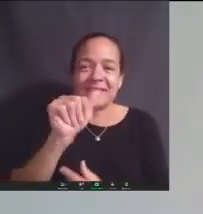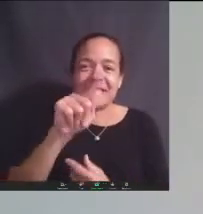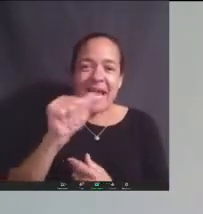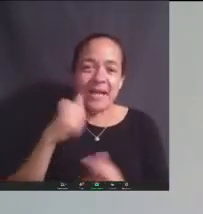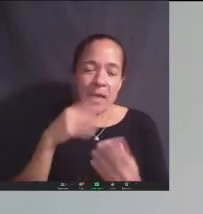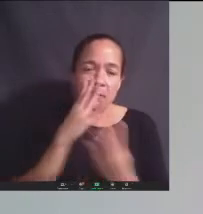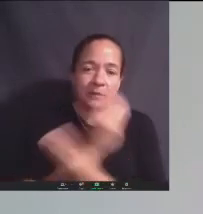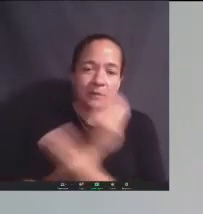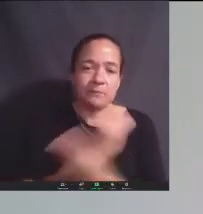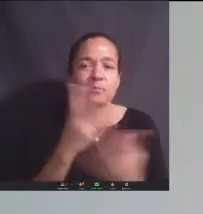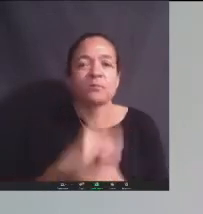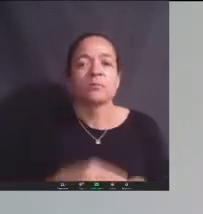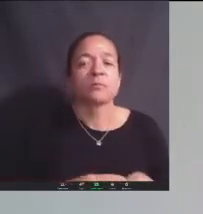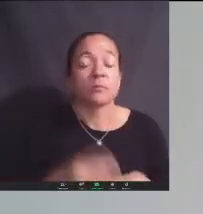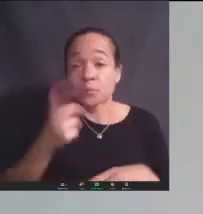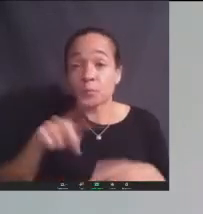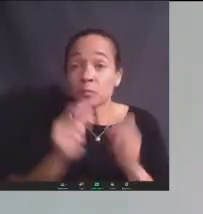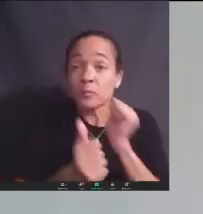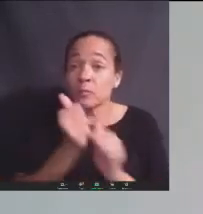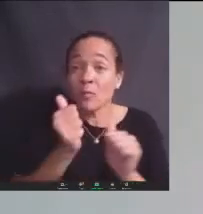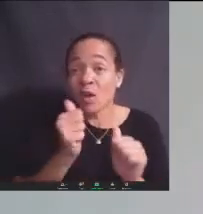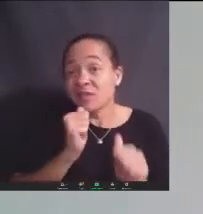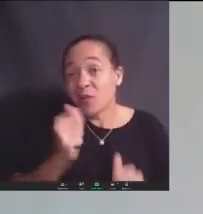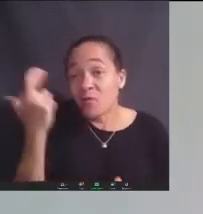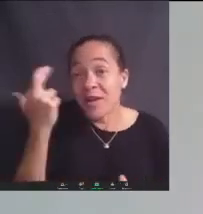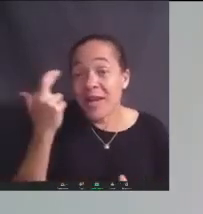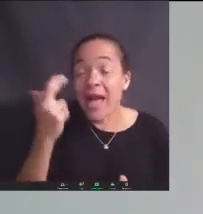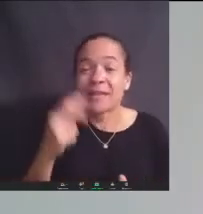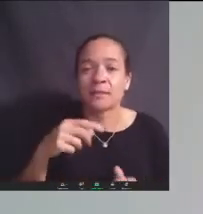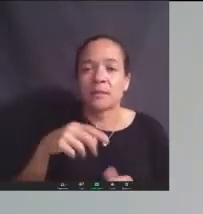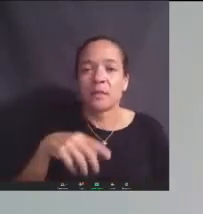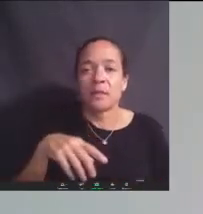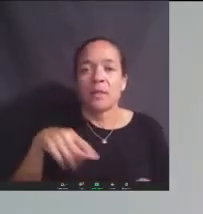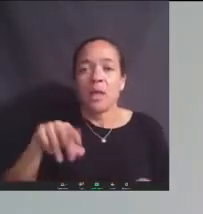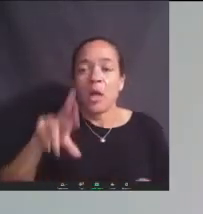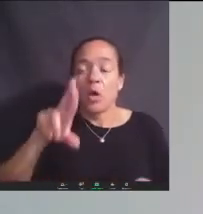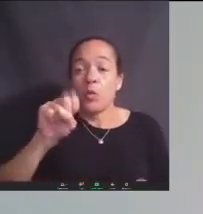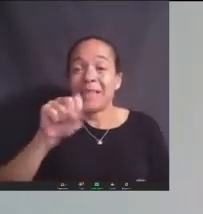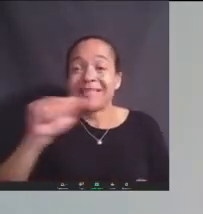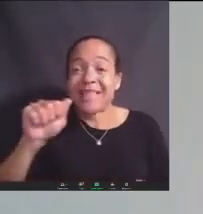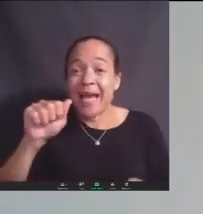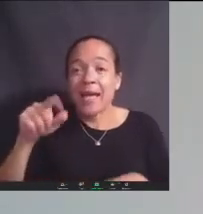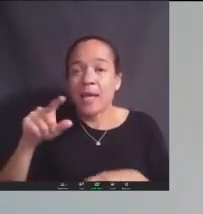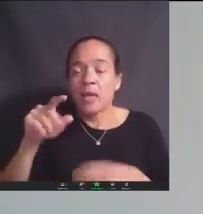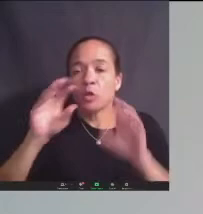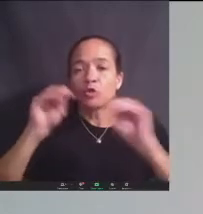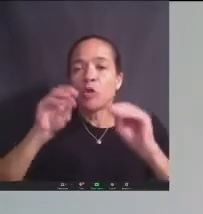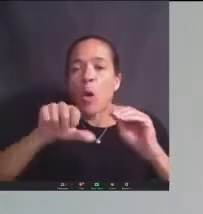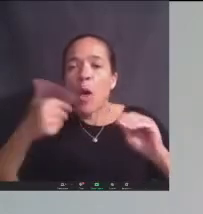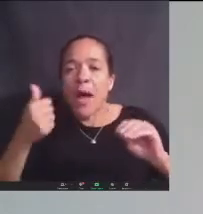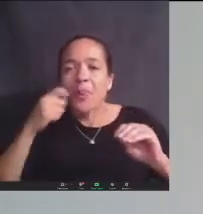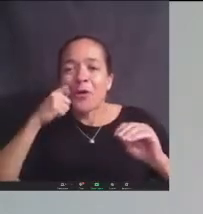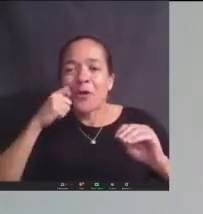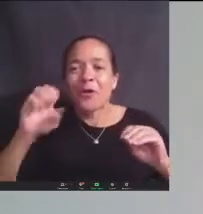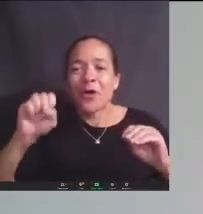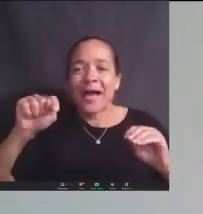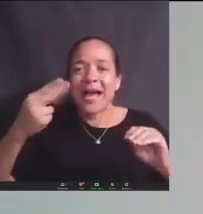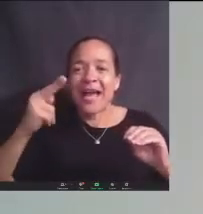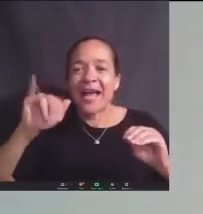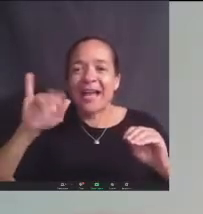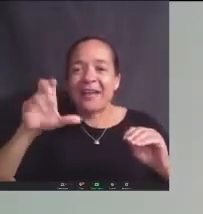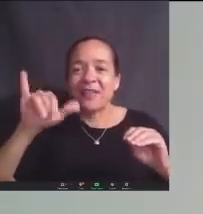States, there's no other ethnicity that has created more financial institutions than African Americans besides the white Anglo-Saxon Protestant,